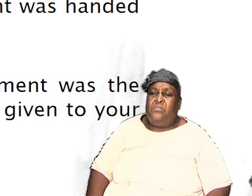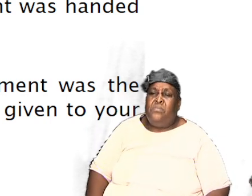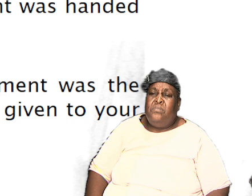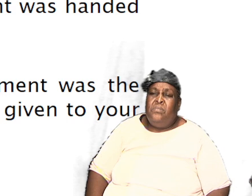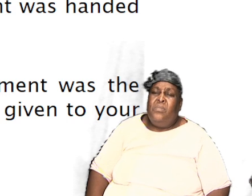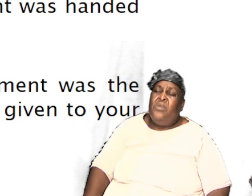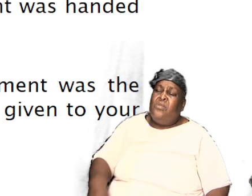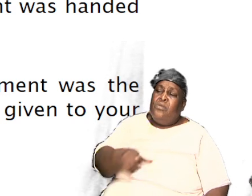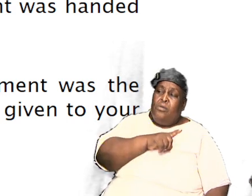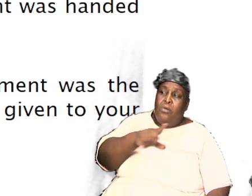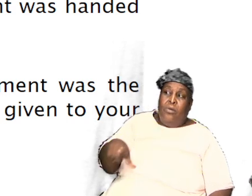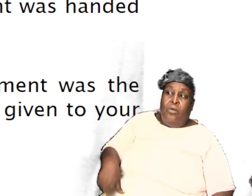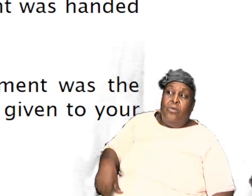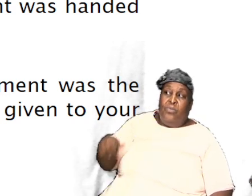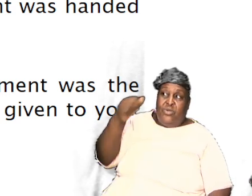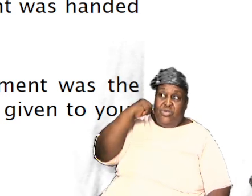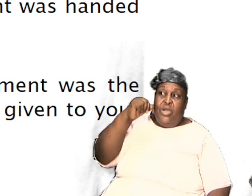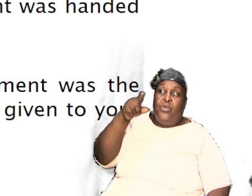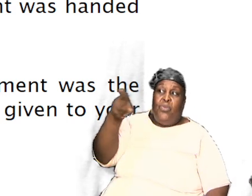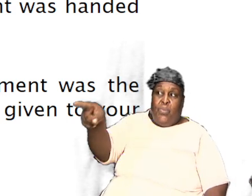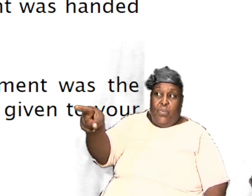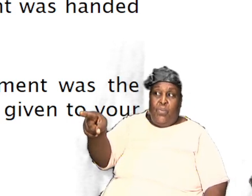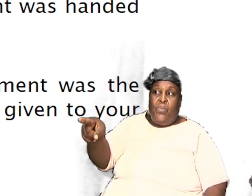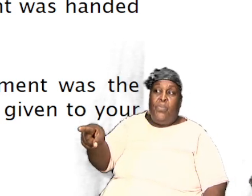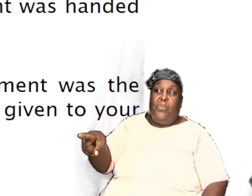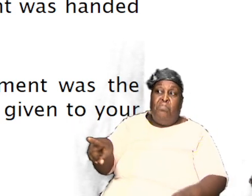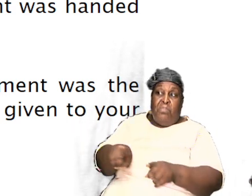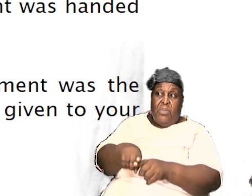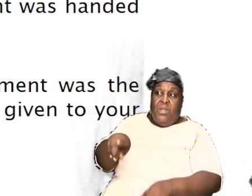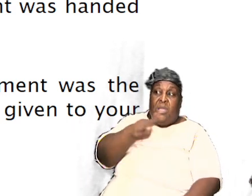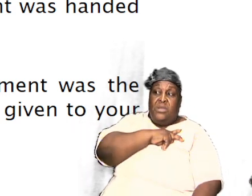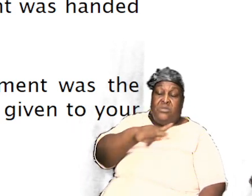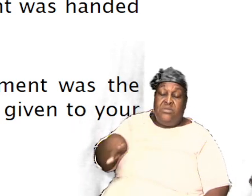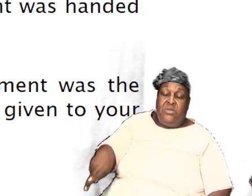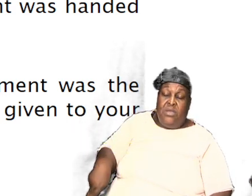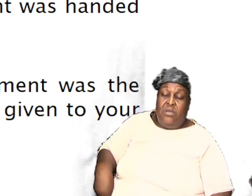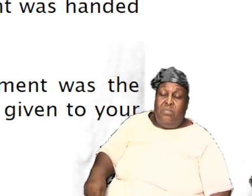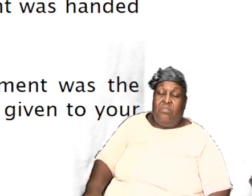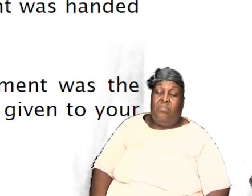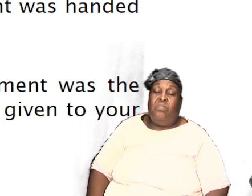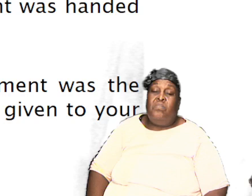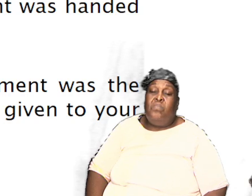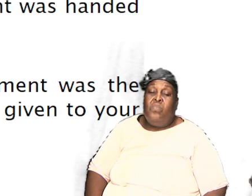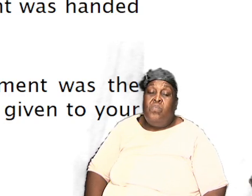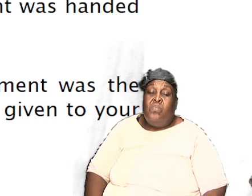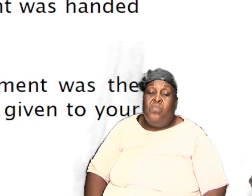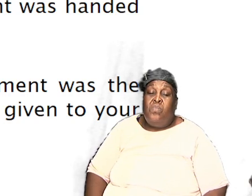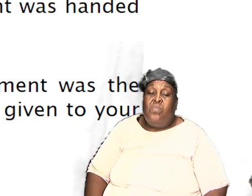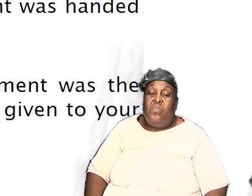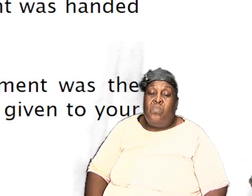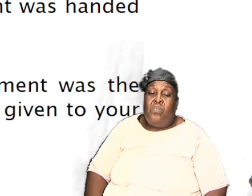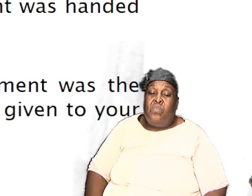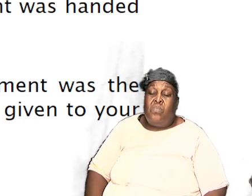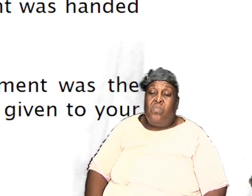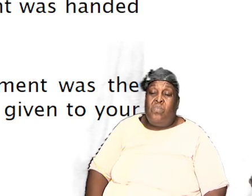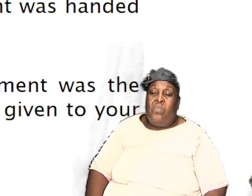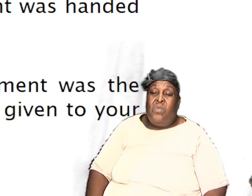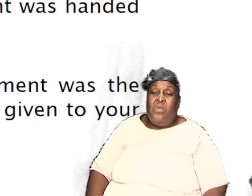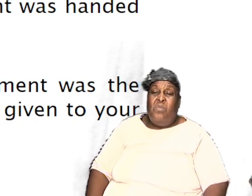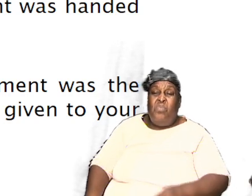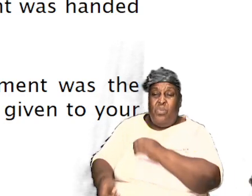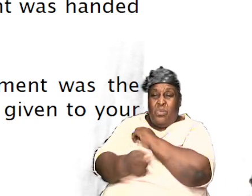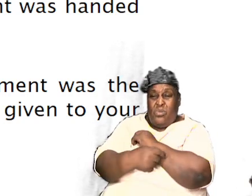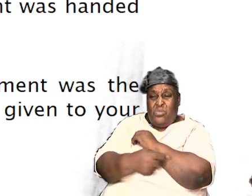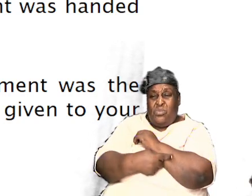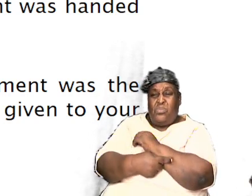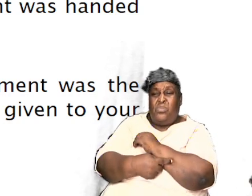the Lord has rejected you from being seen. The first time you disobeyed the commandment of the Lord in 1 Samuel 13, the punishment was handed out.